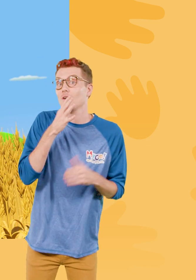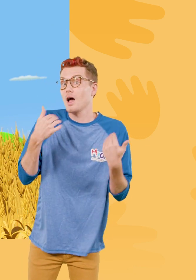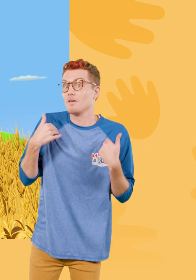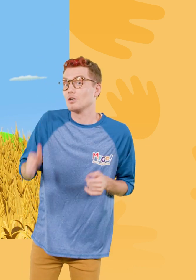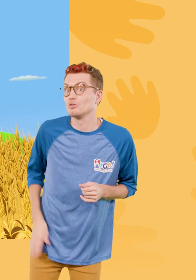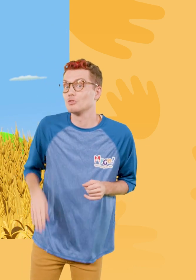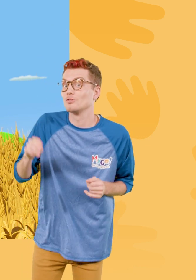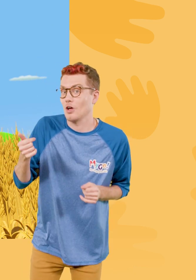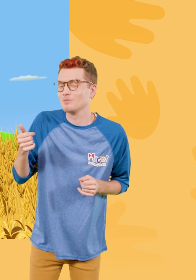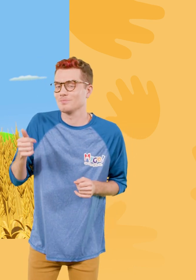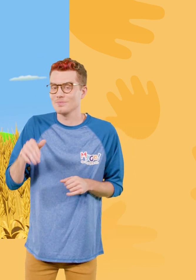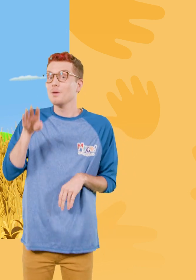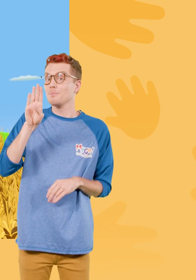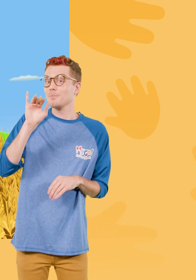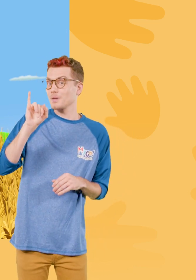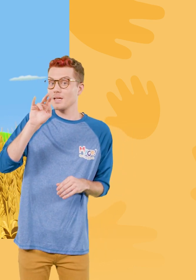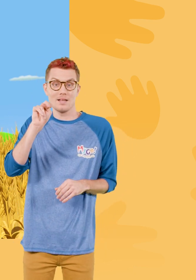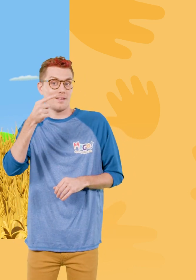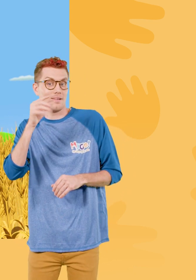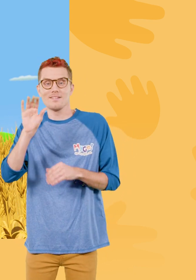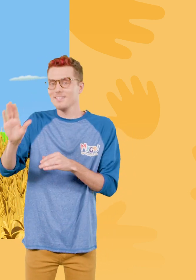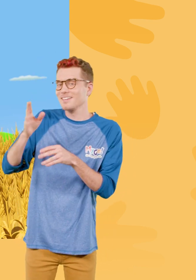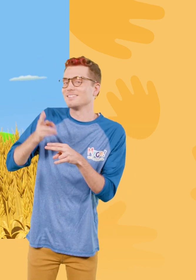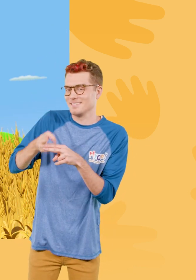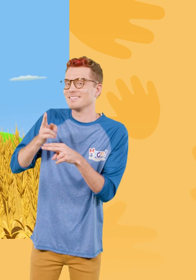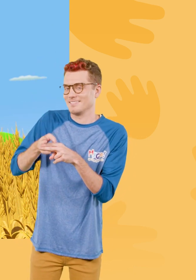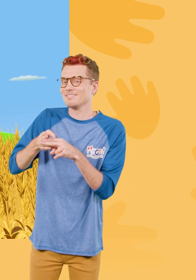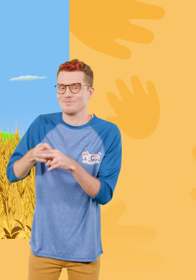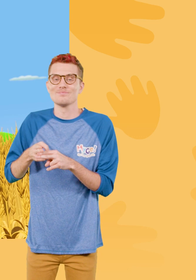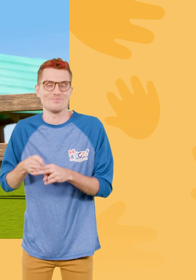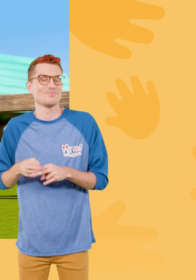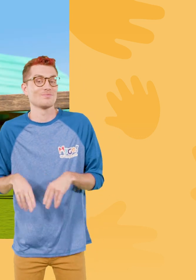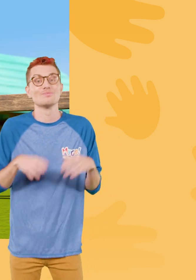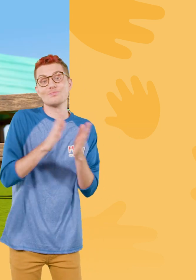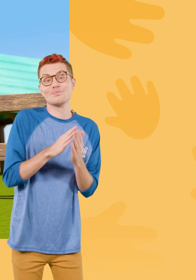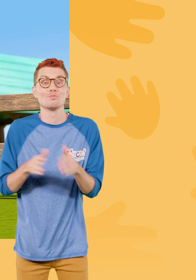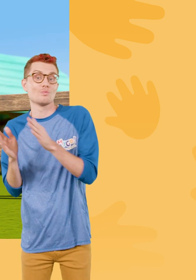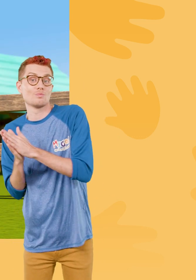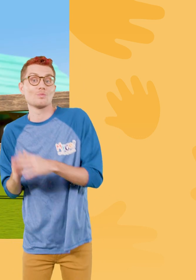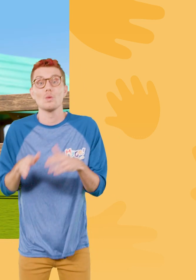was a farmer who had a dog, and Bingo was his name-o.